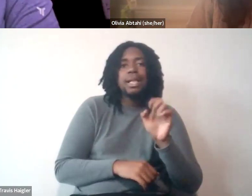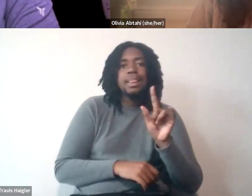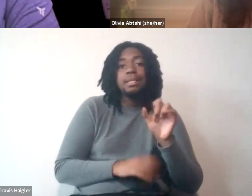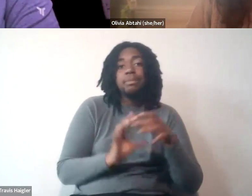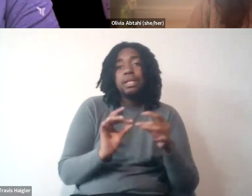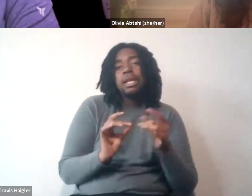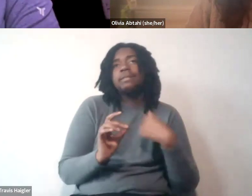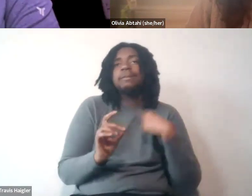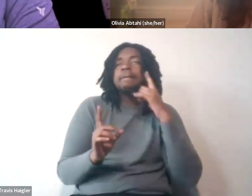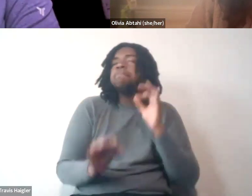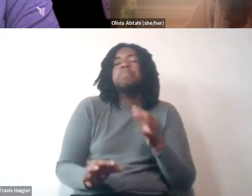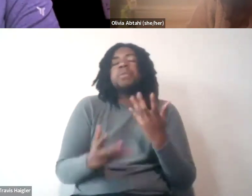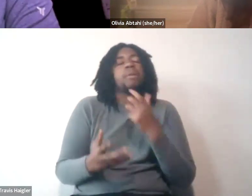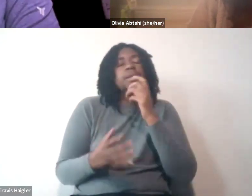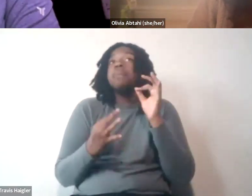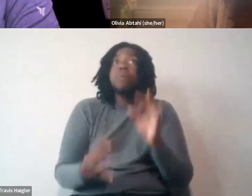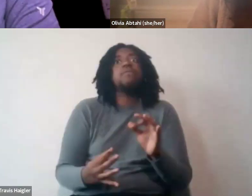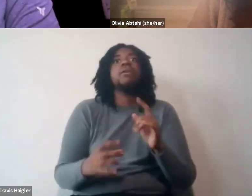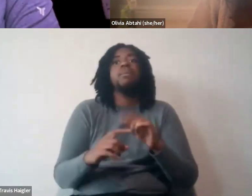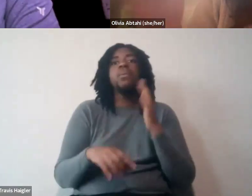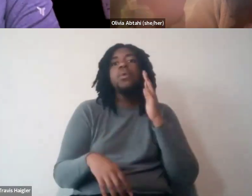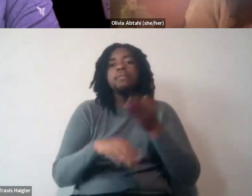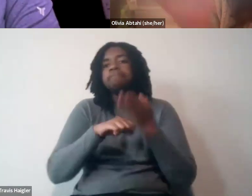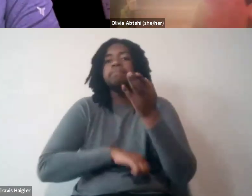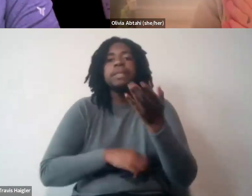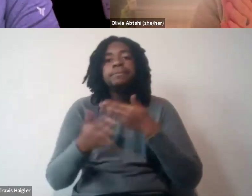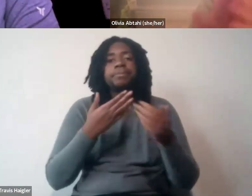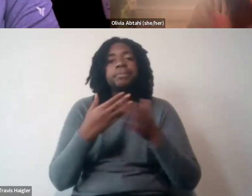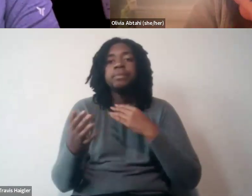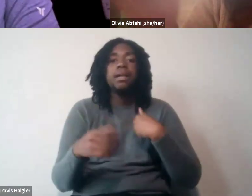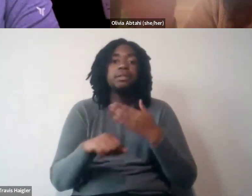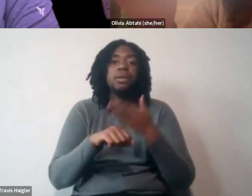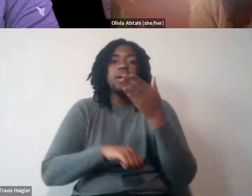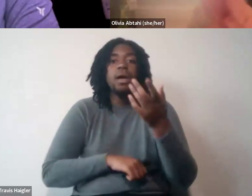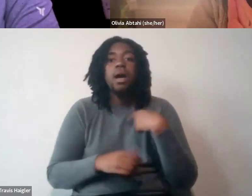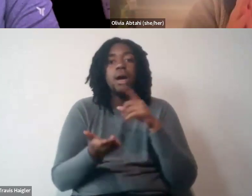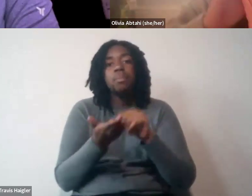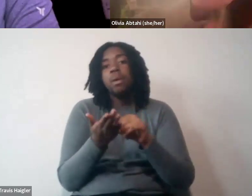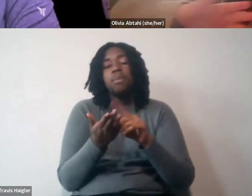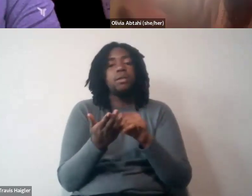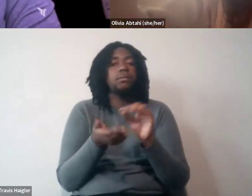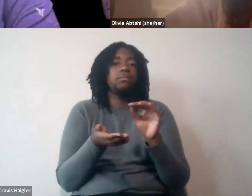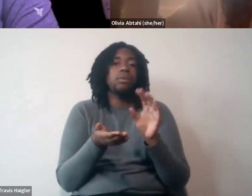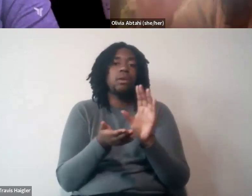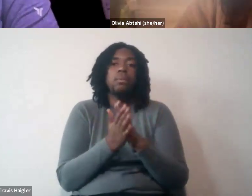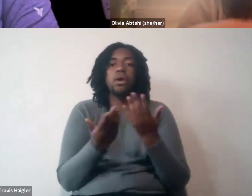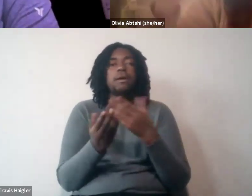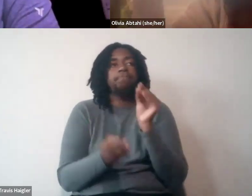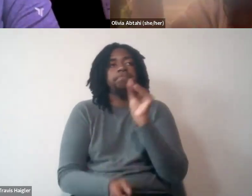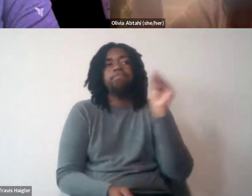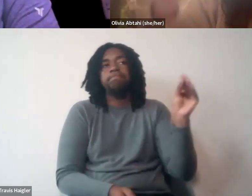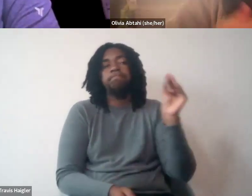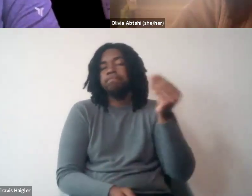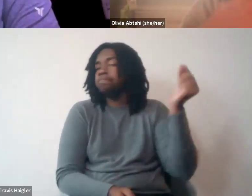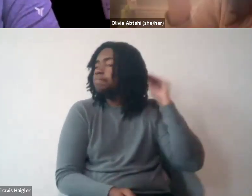but I'm going to submit it to the New Visions Award anyway. I submitted it, I printed out my book, and I put it away, and I told myself,